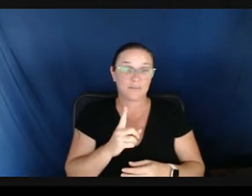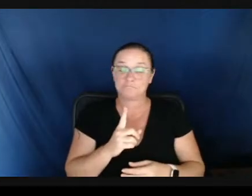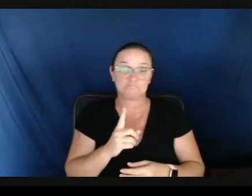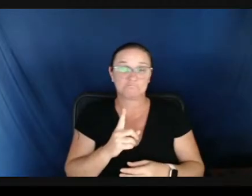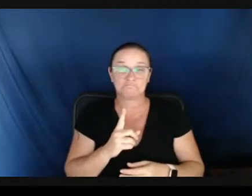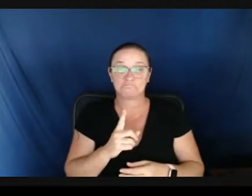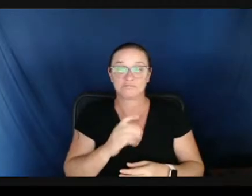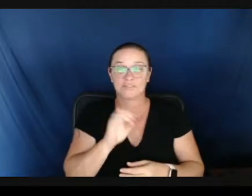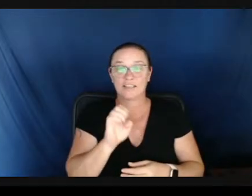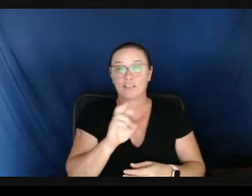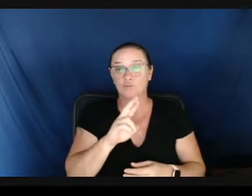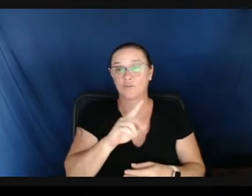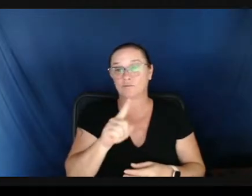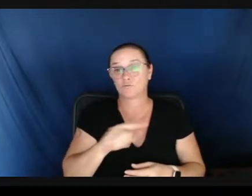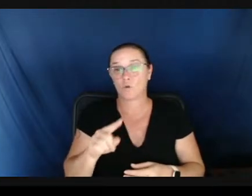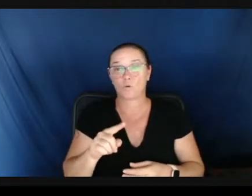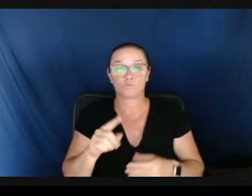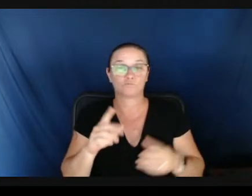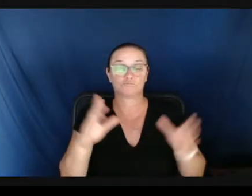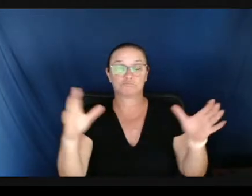Rift expansion here.